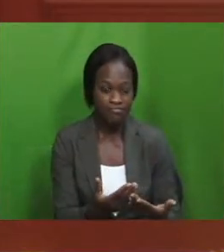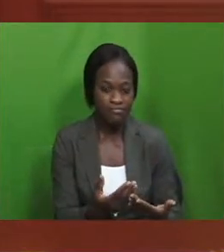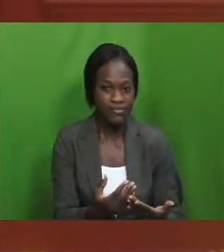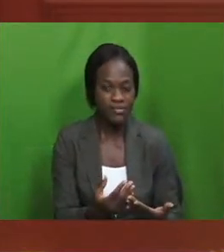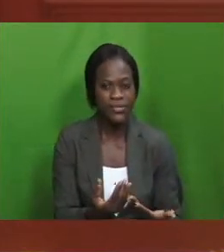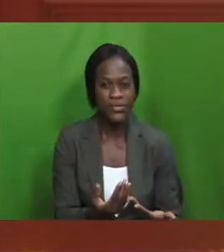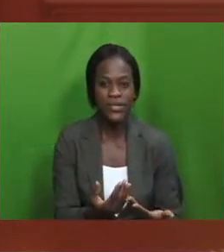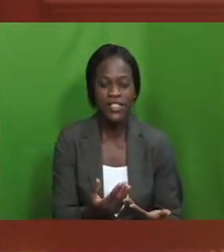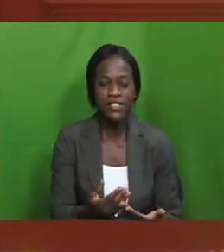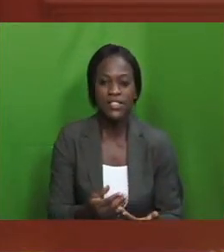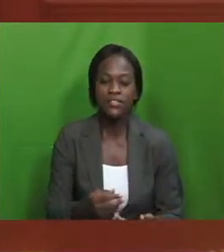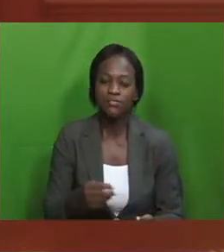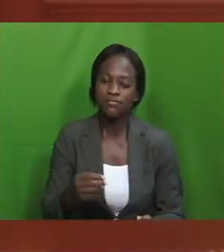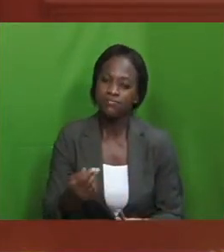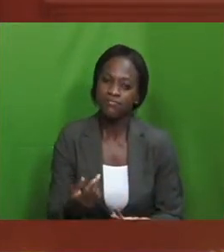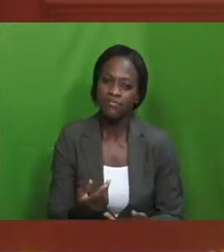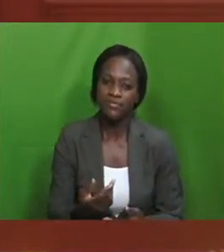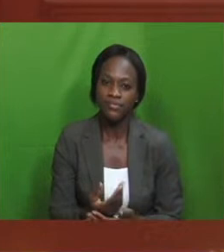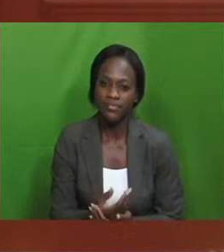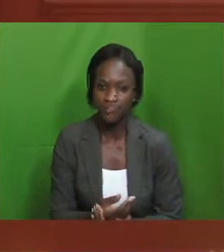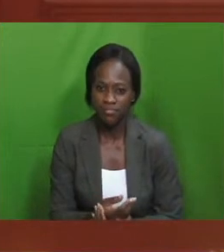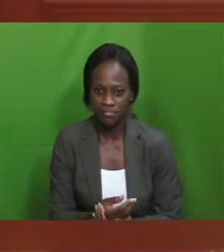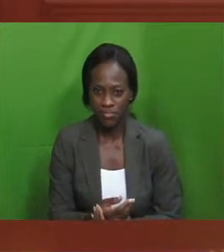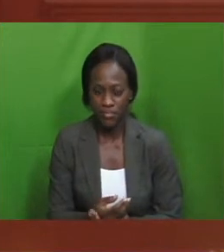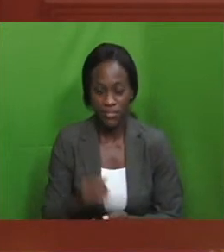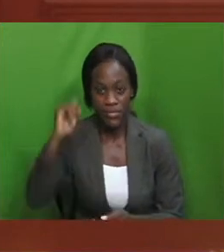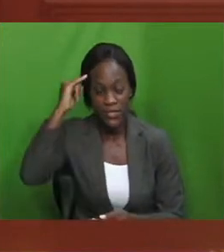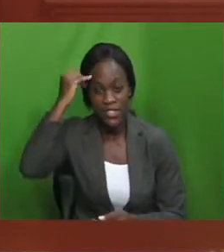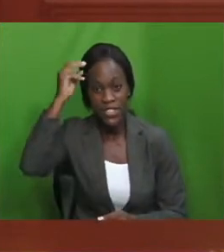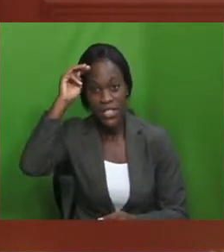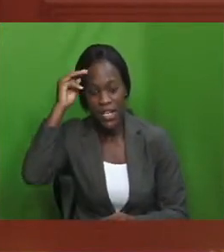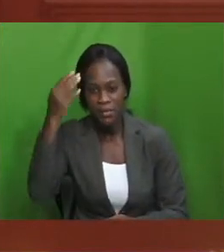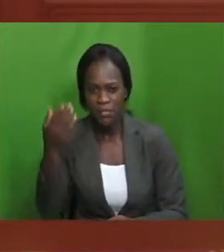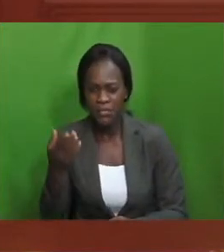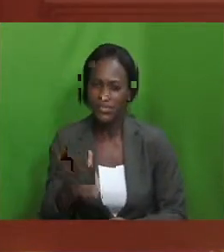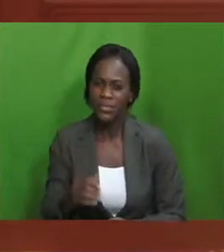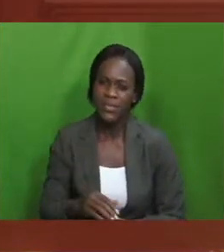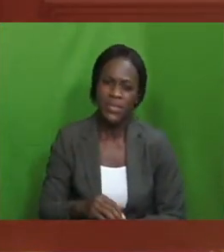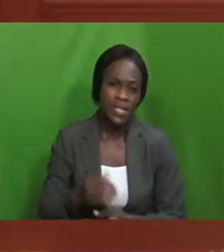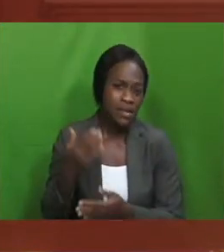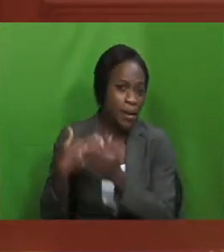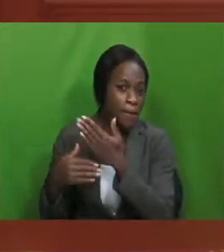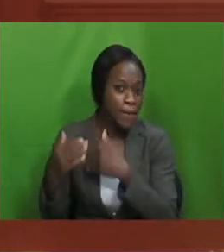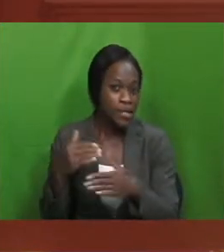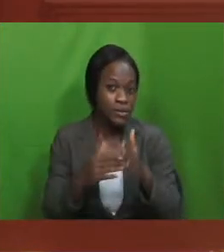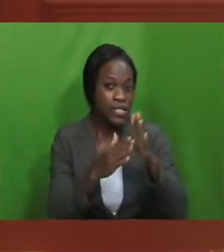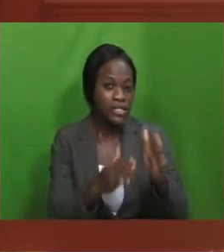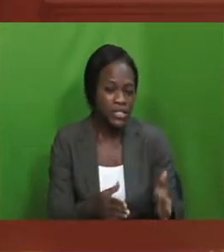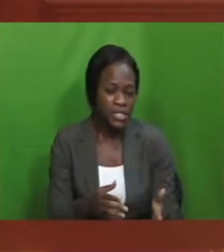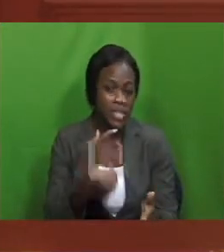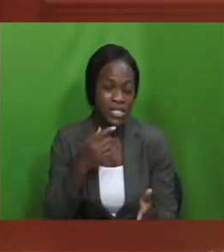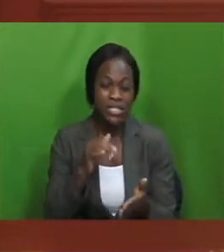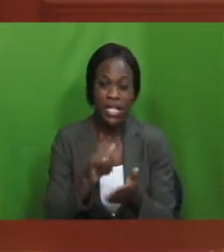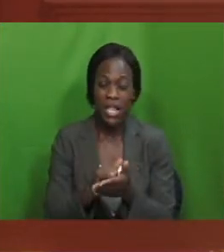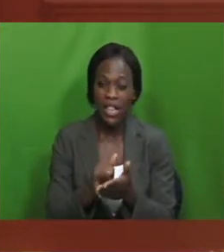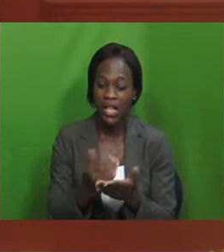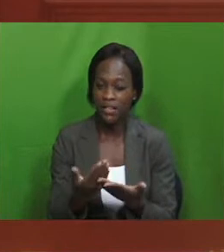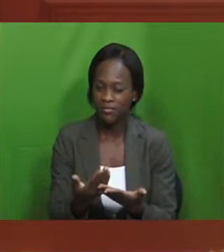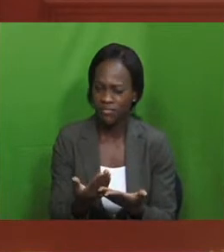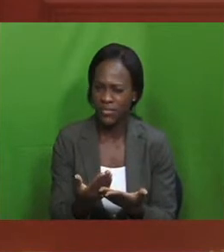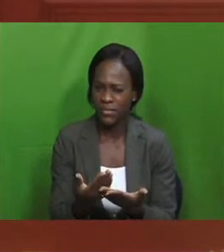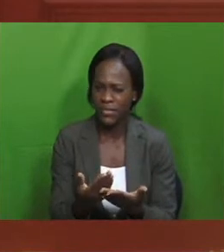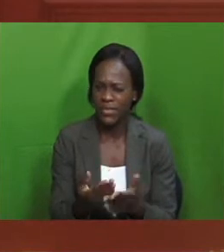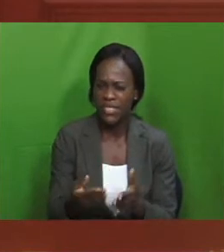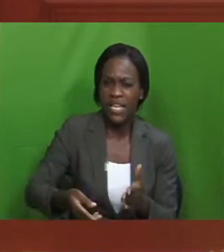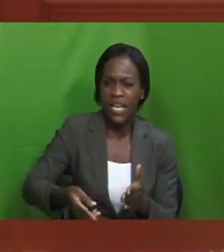Dramani Mahama are castigated, but at least for the record, the highest growth of the Ghanaian